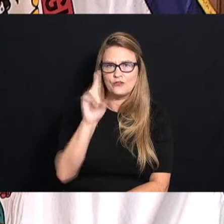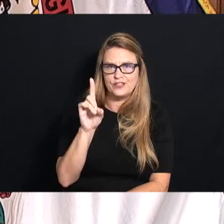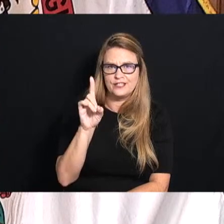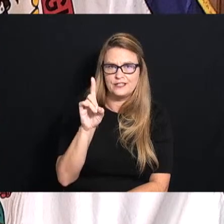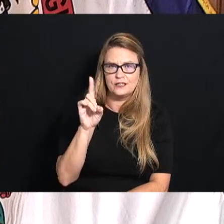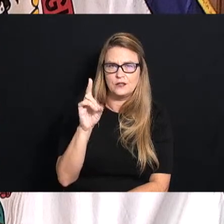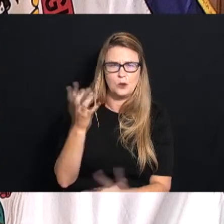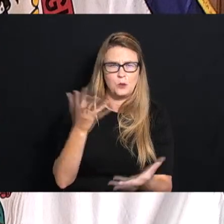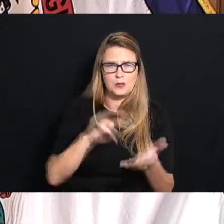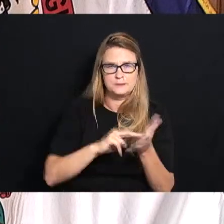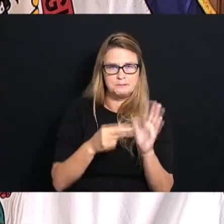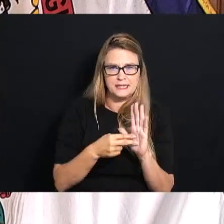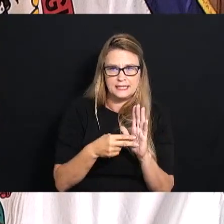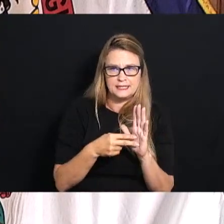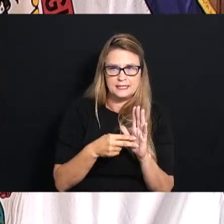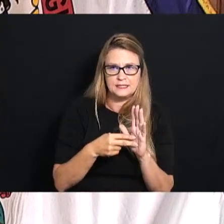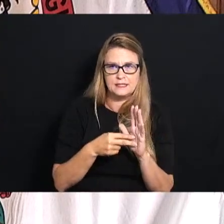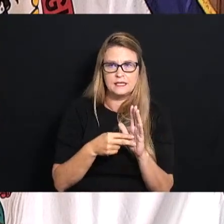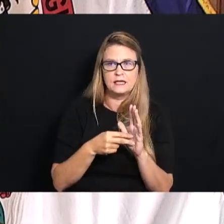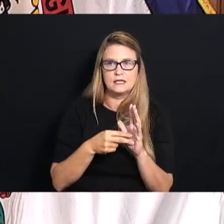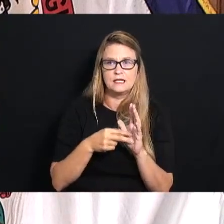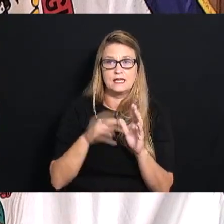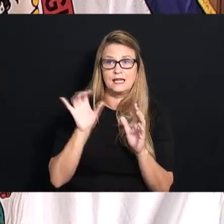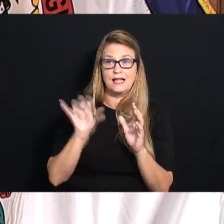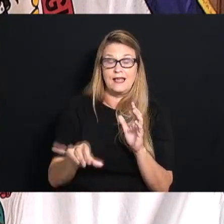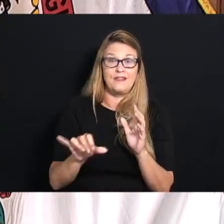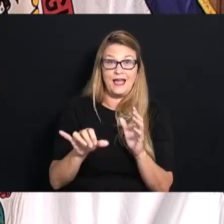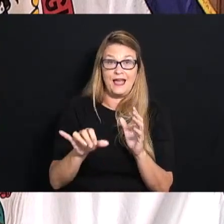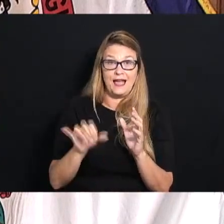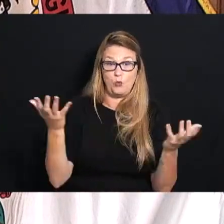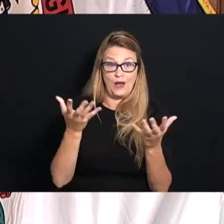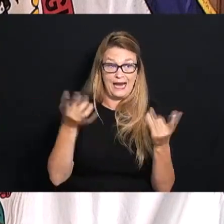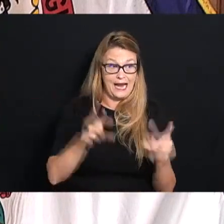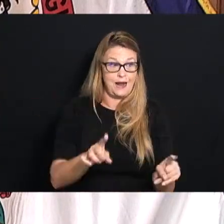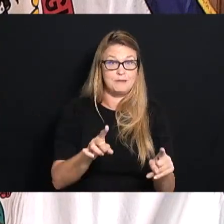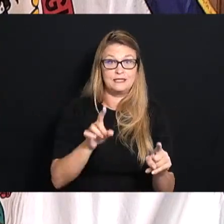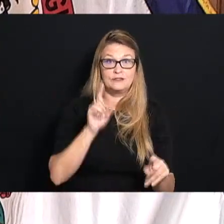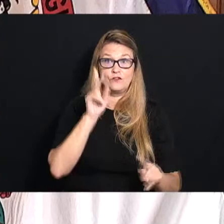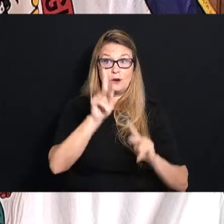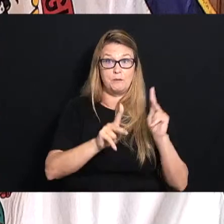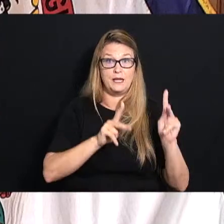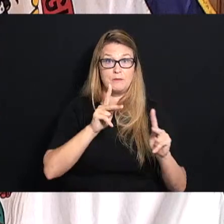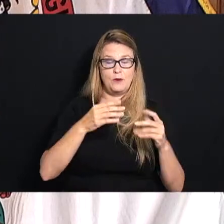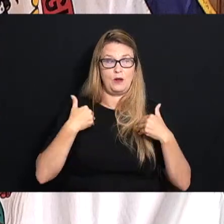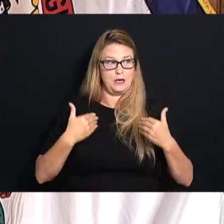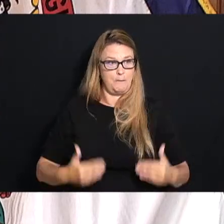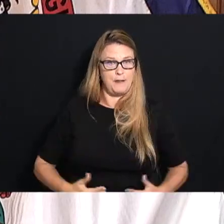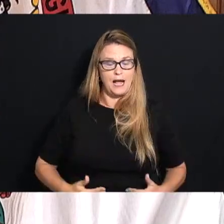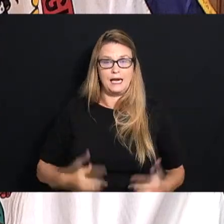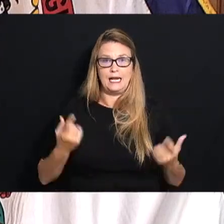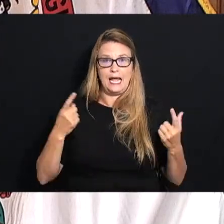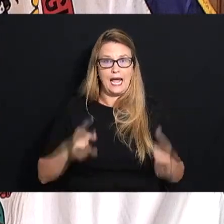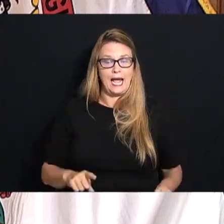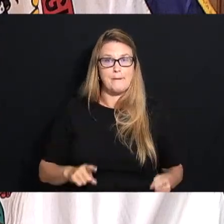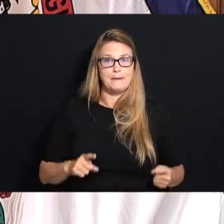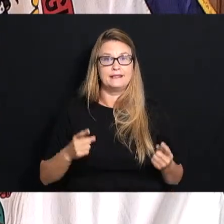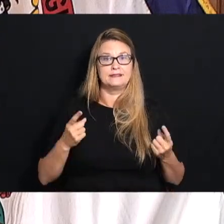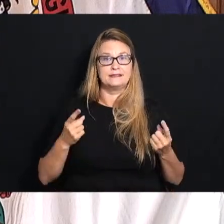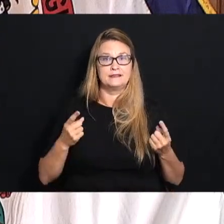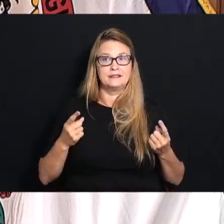long COVID? It's basically the side effects to the organs of your body and everything that